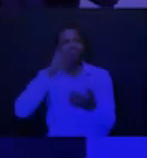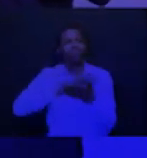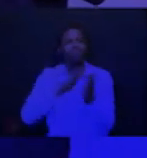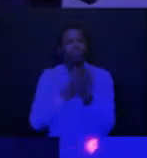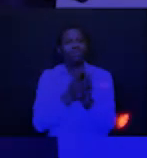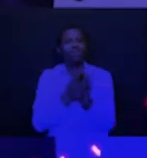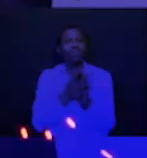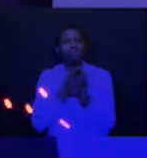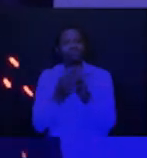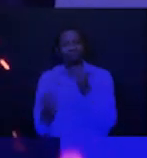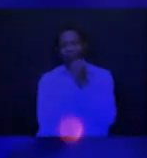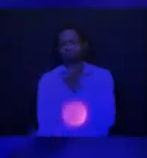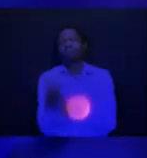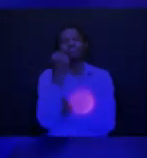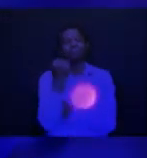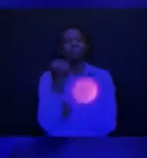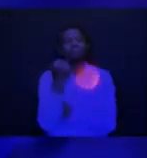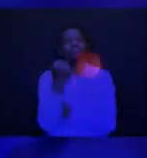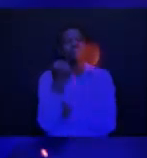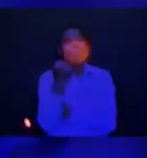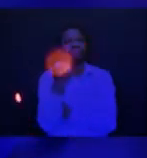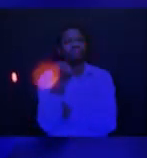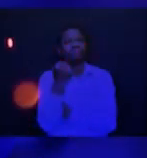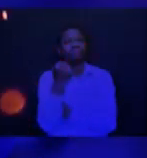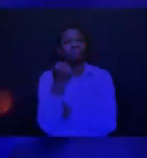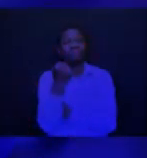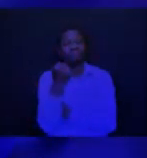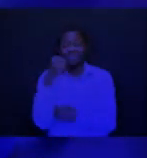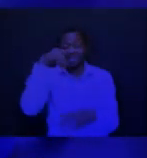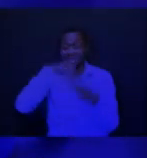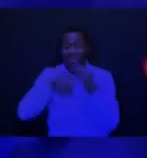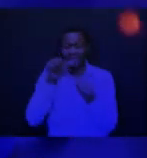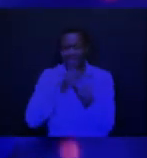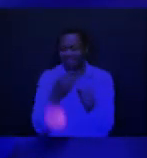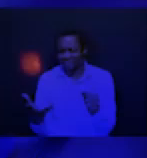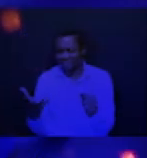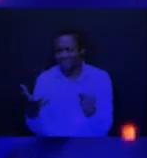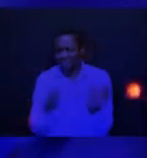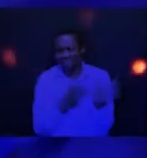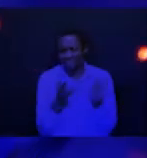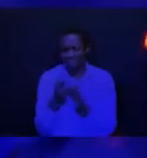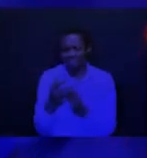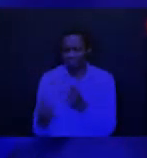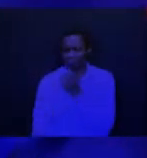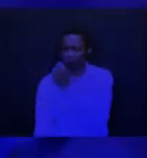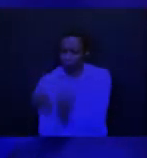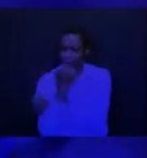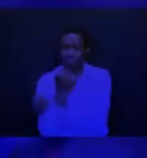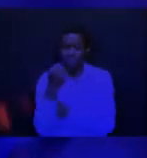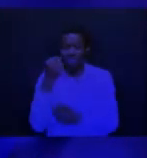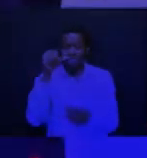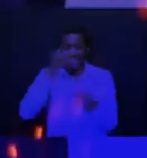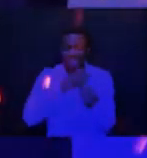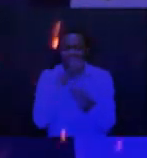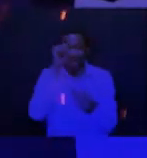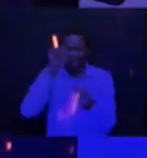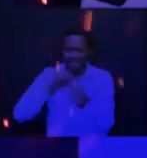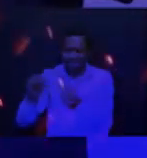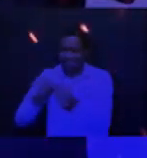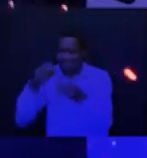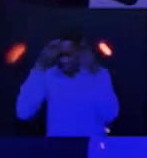In all deliberations, he must have the supremacy. In all decisions, he must come first.